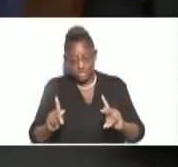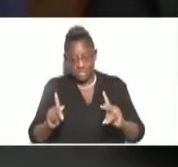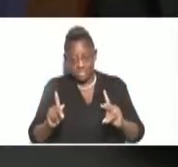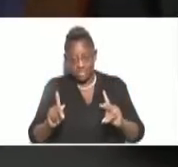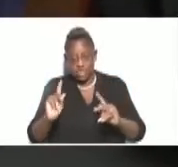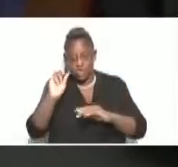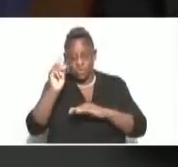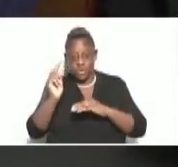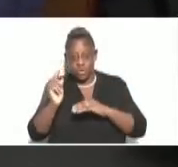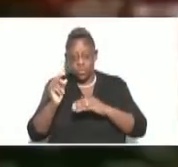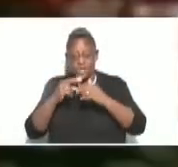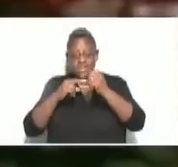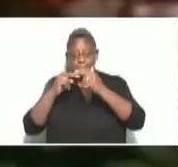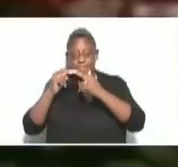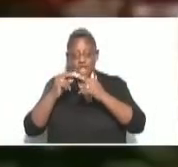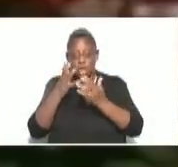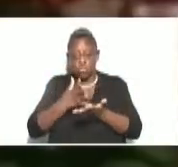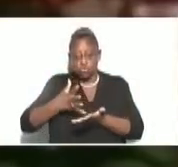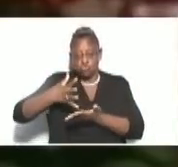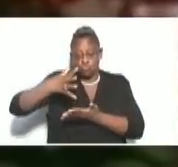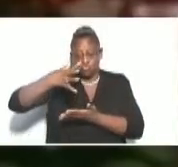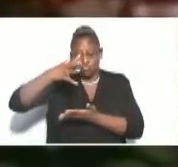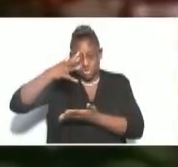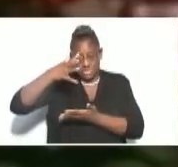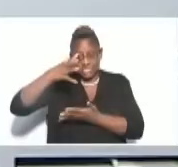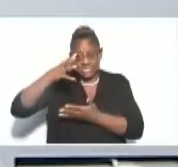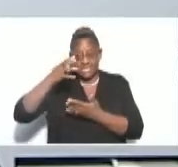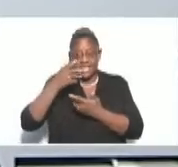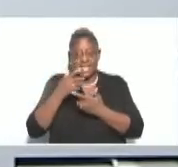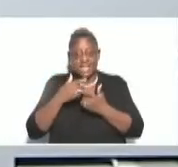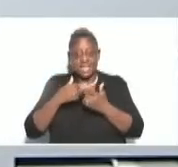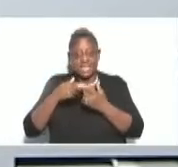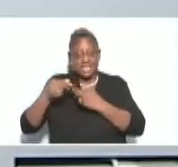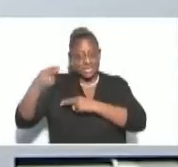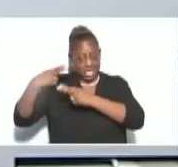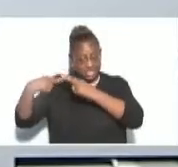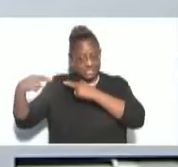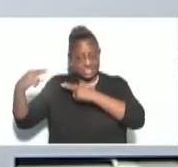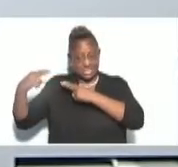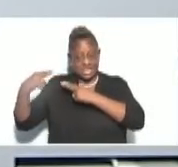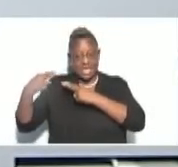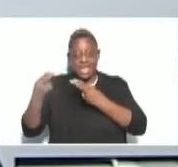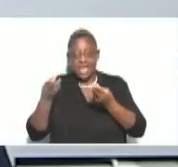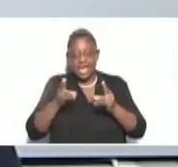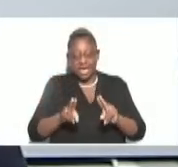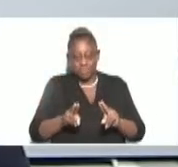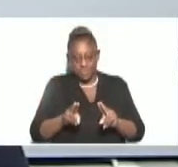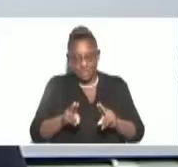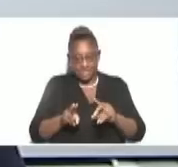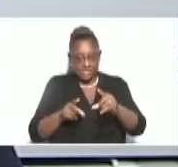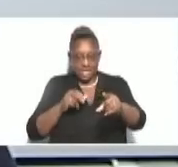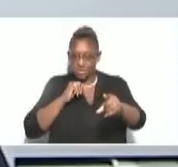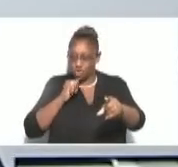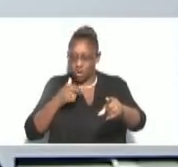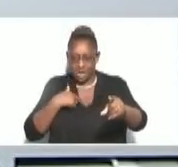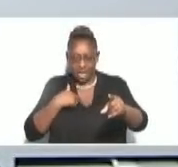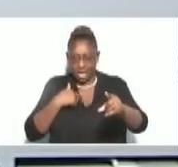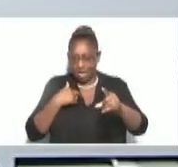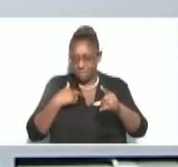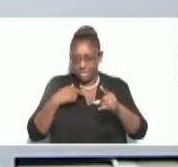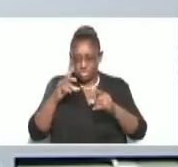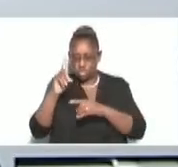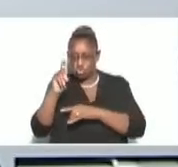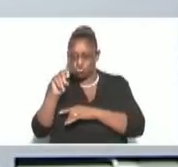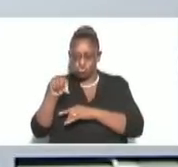on the rich legacy created some 44 years ago. I don't come with a fancy degree or